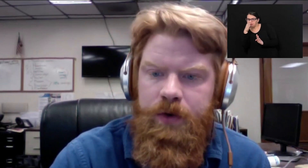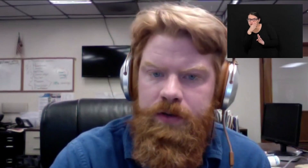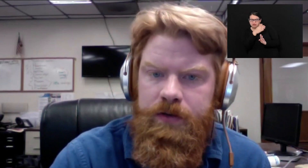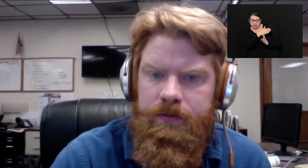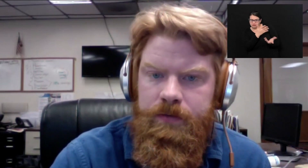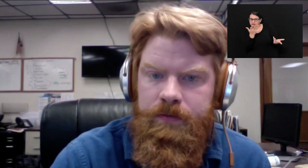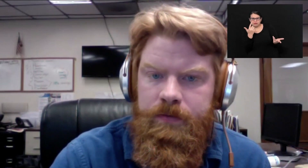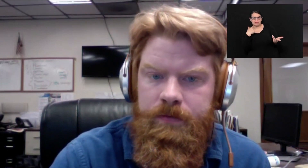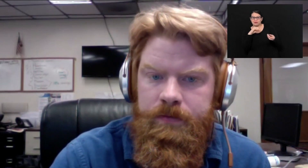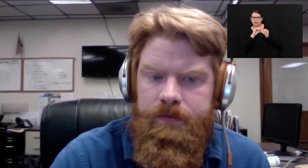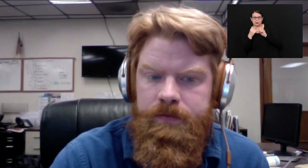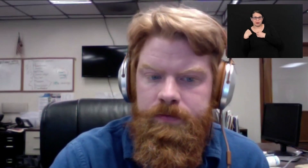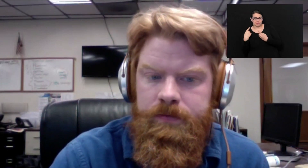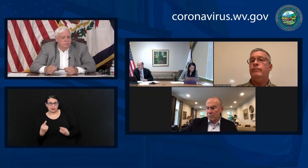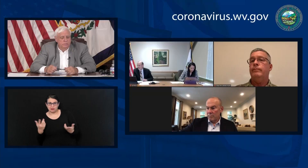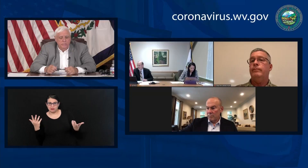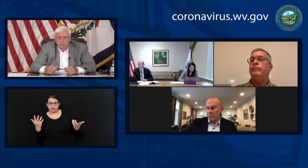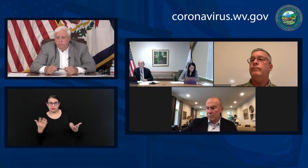couple of weeks.